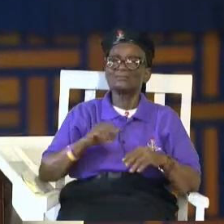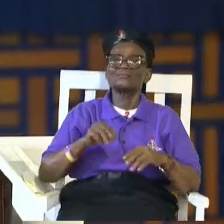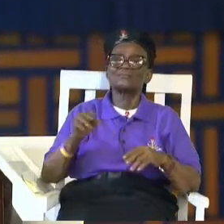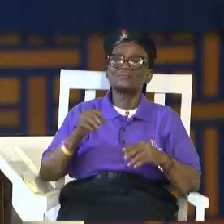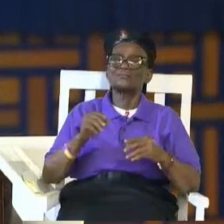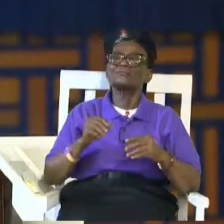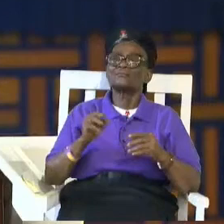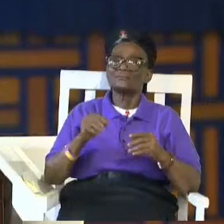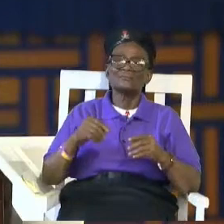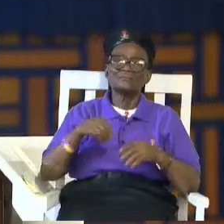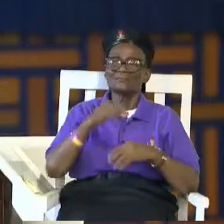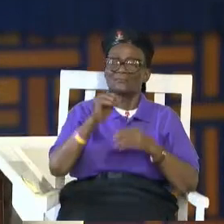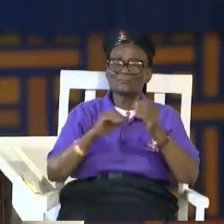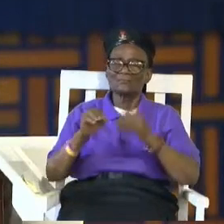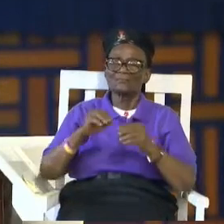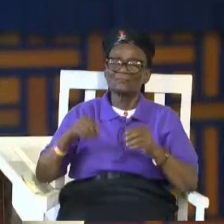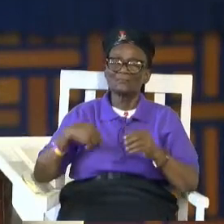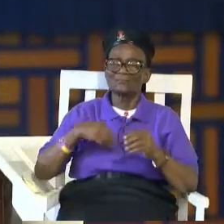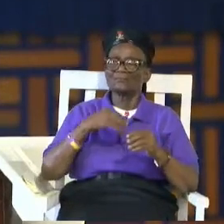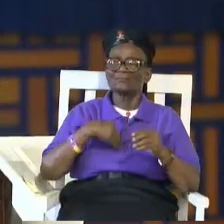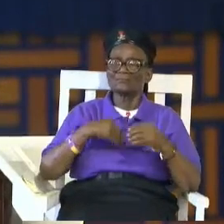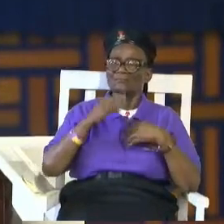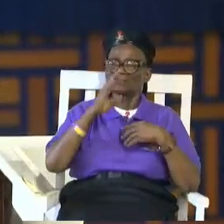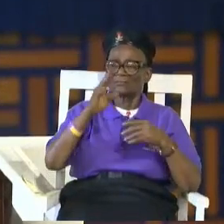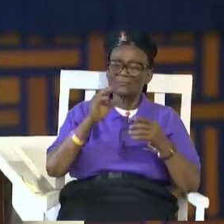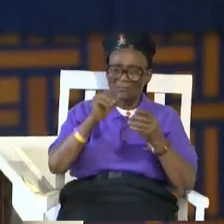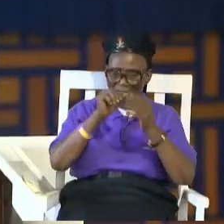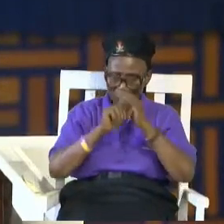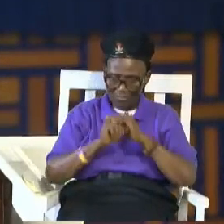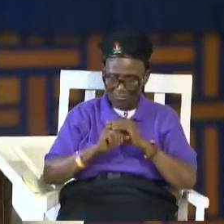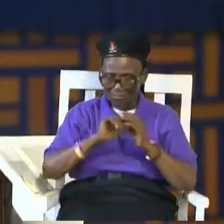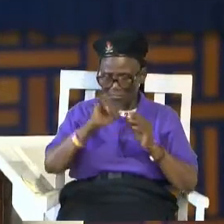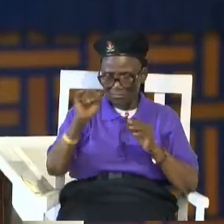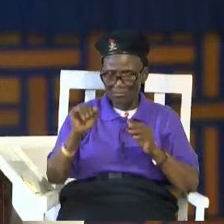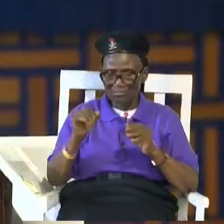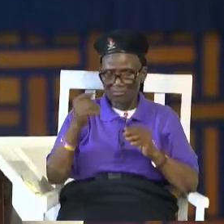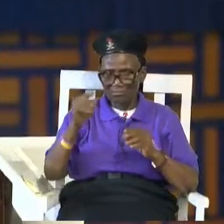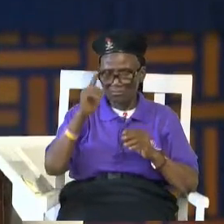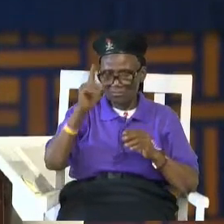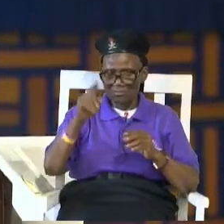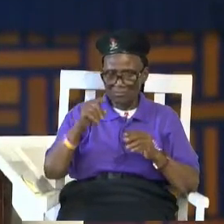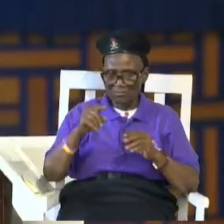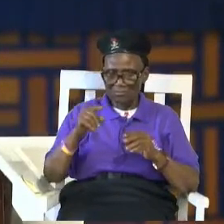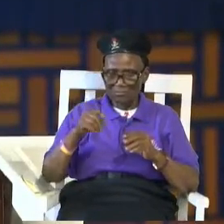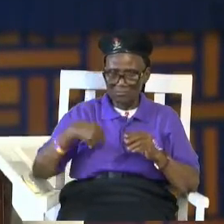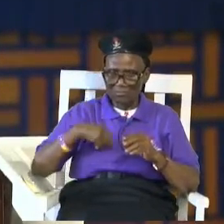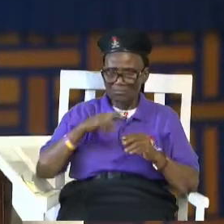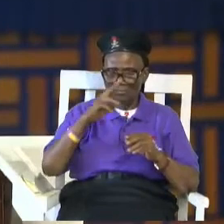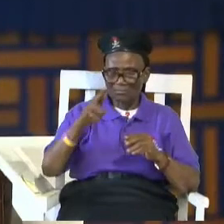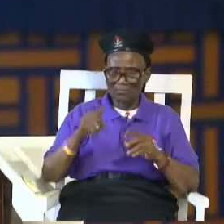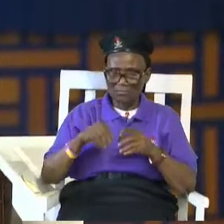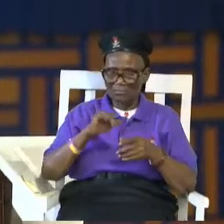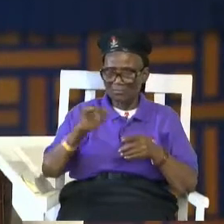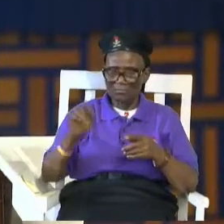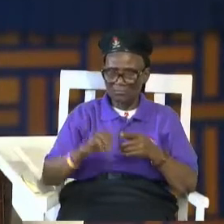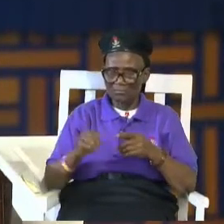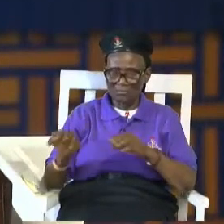Oh, we have been worshipping. Yeah. The one we are going to do